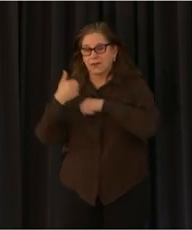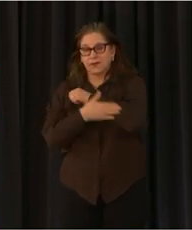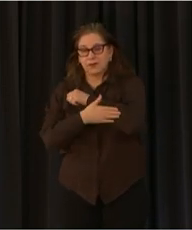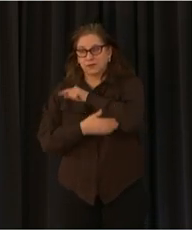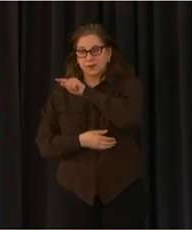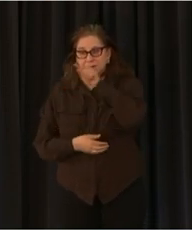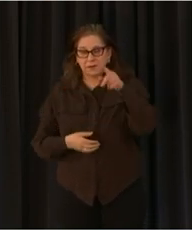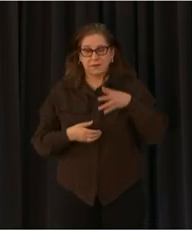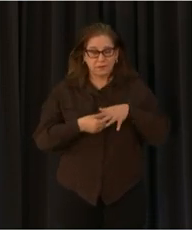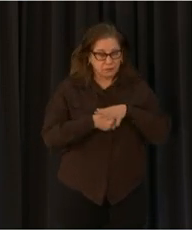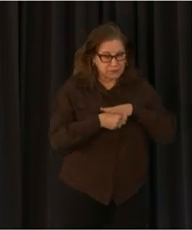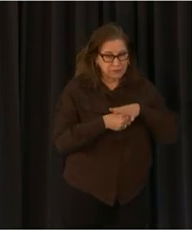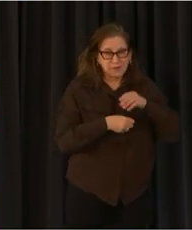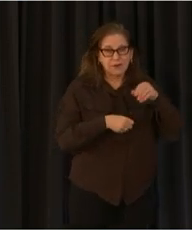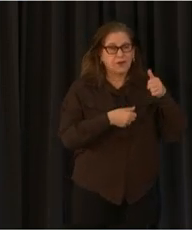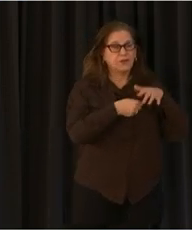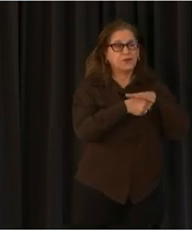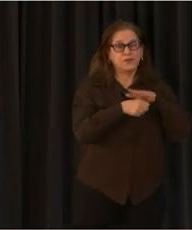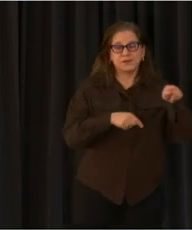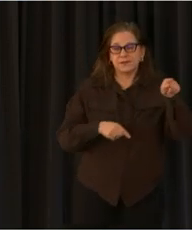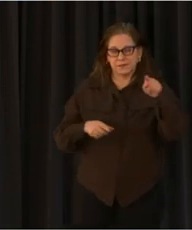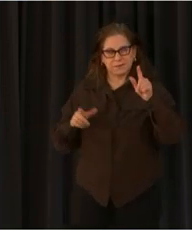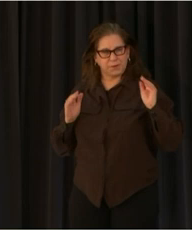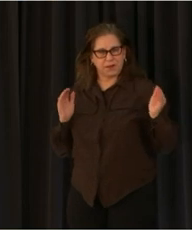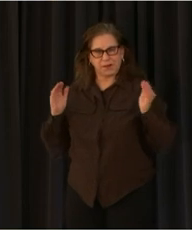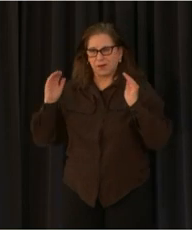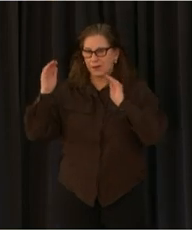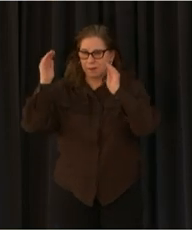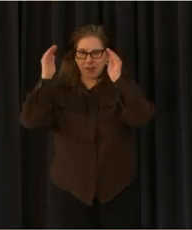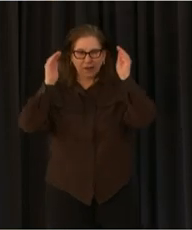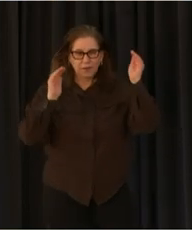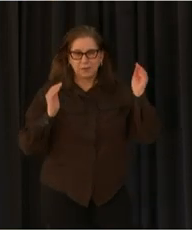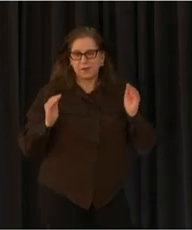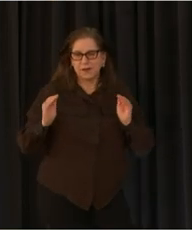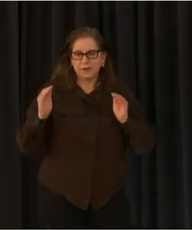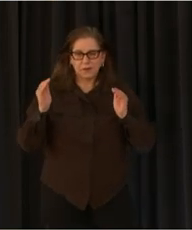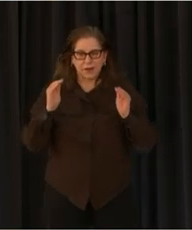our region. So we will continue to post at